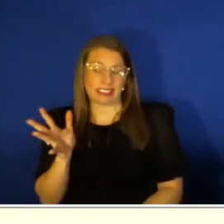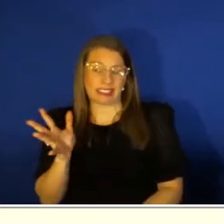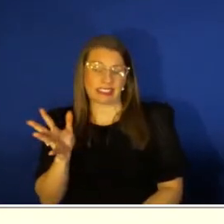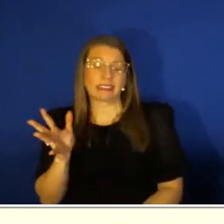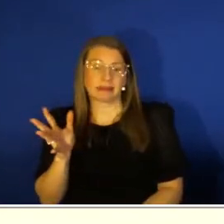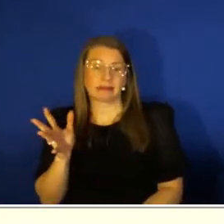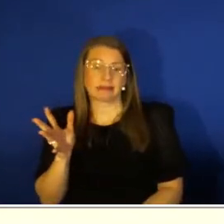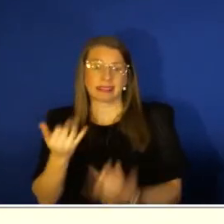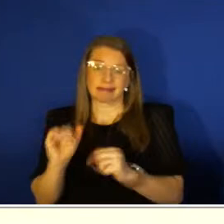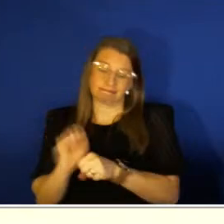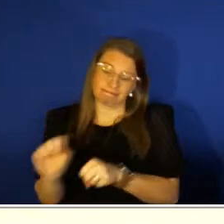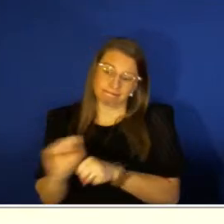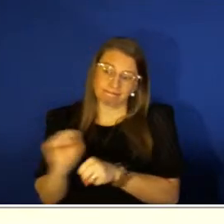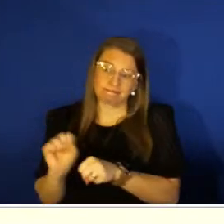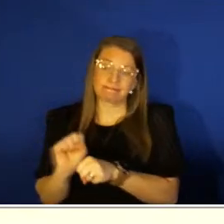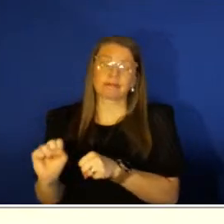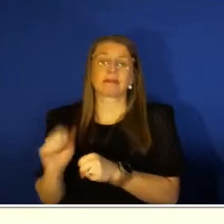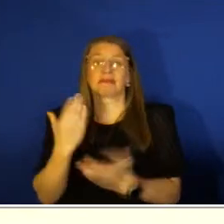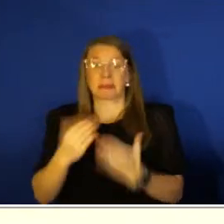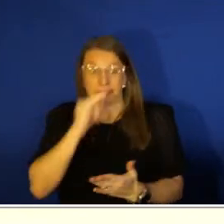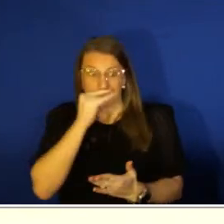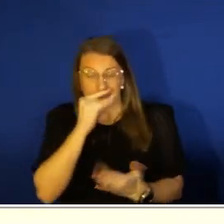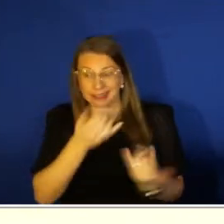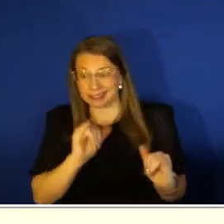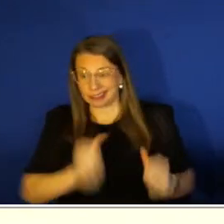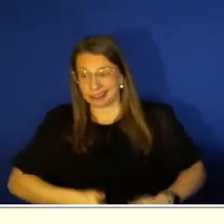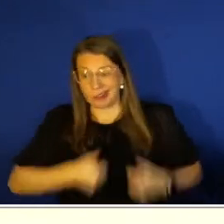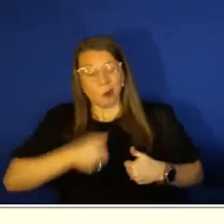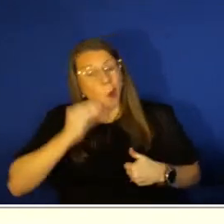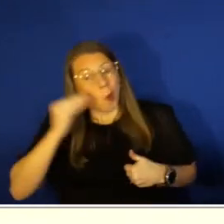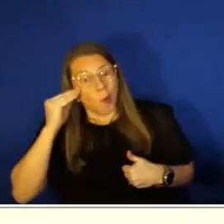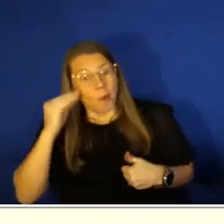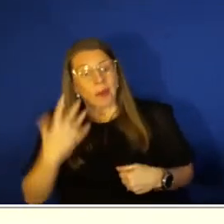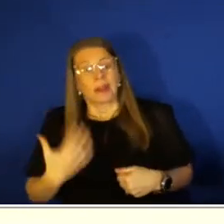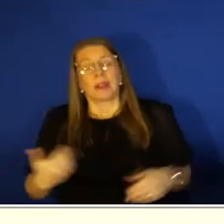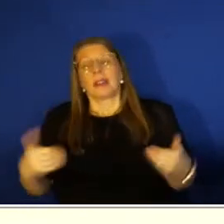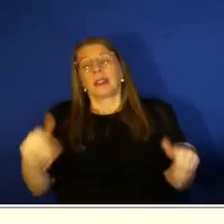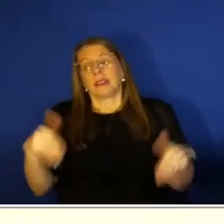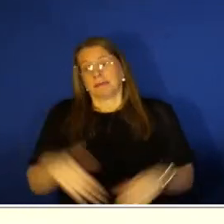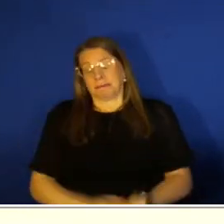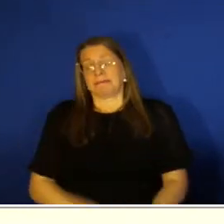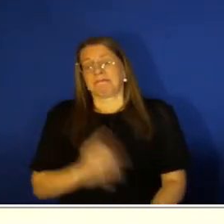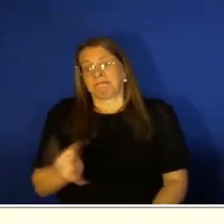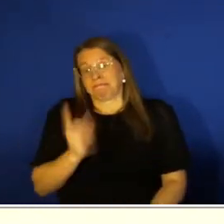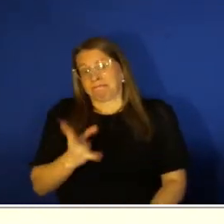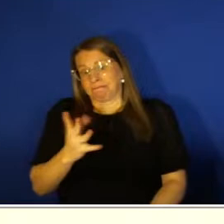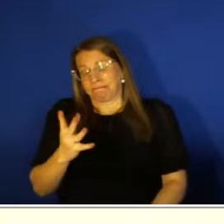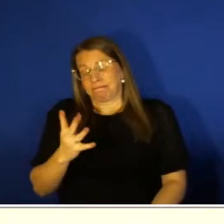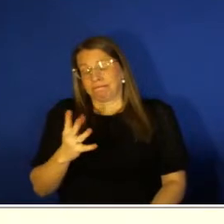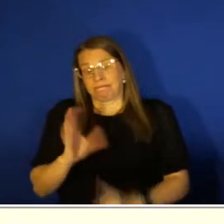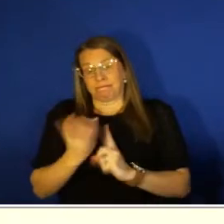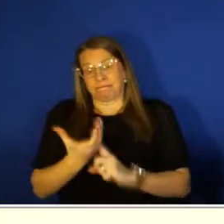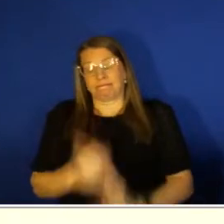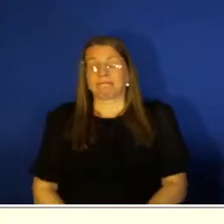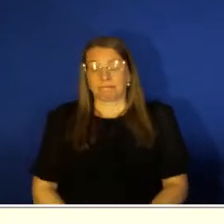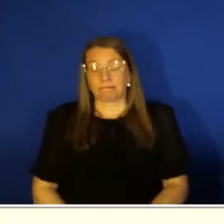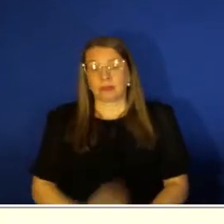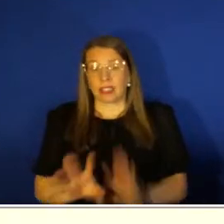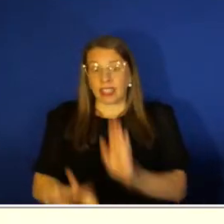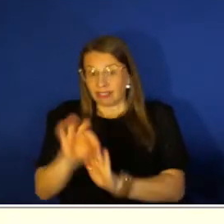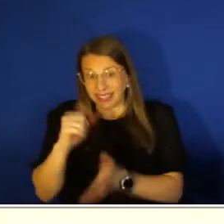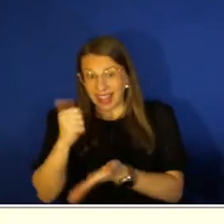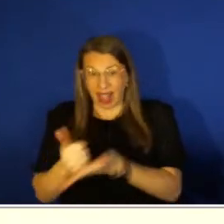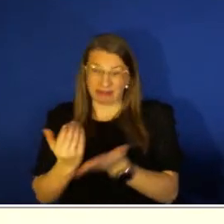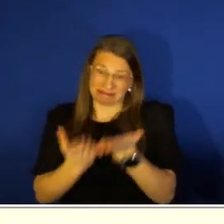they're still working and may have kids in the house. And it's a devastating condition. I'd say find help,